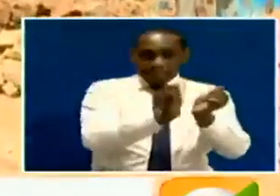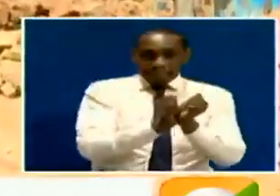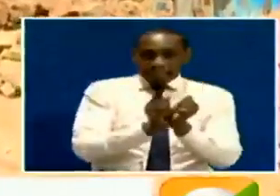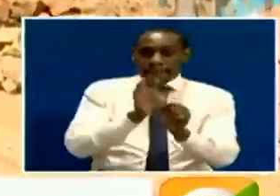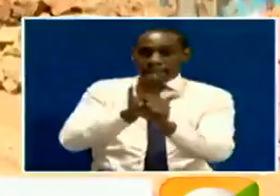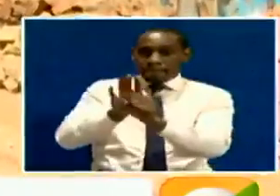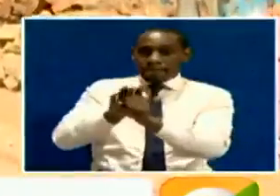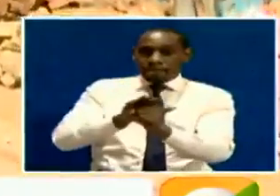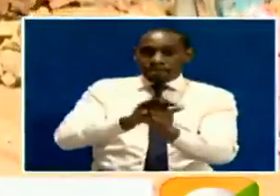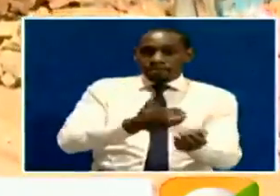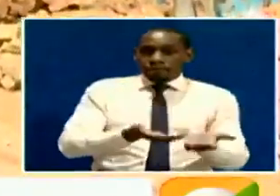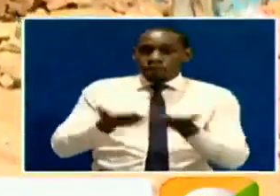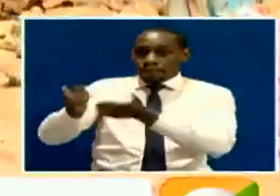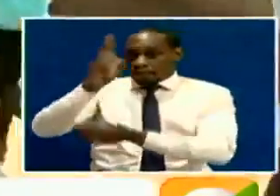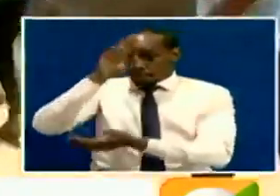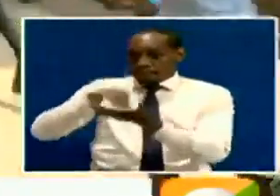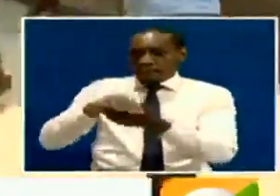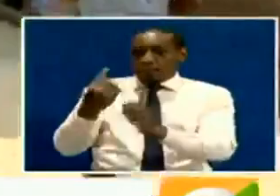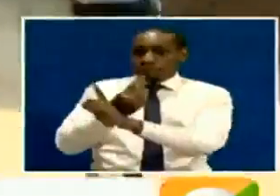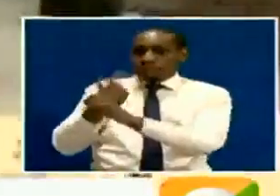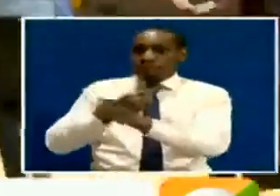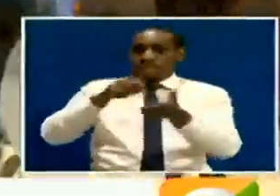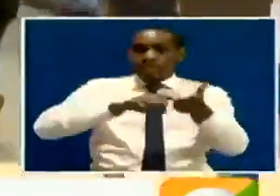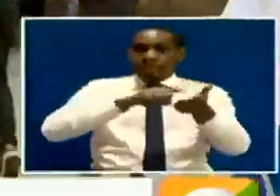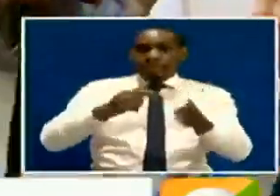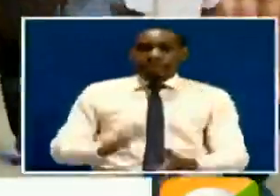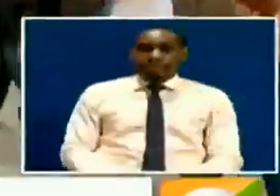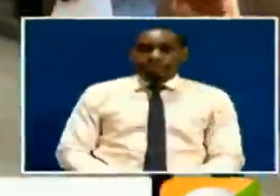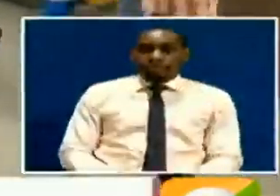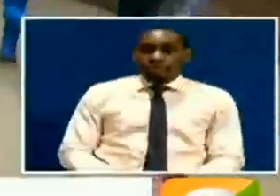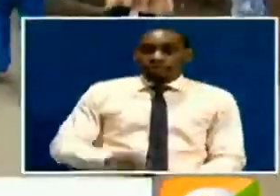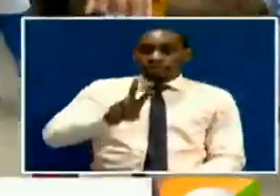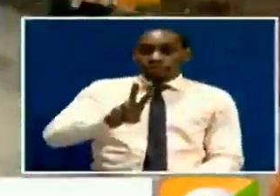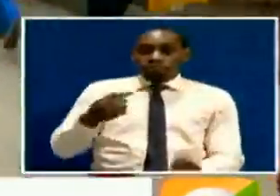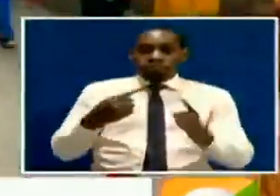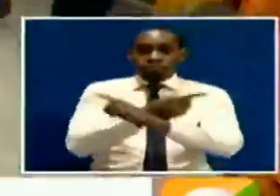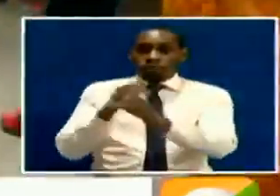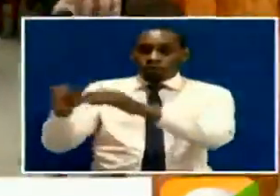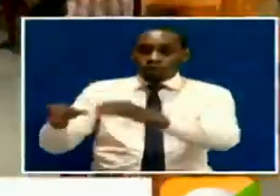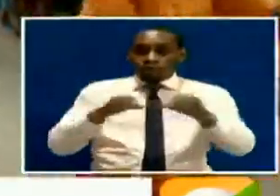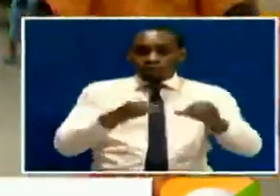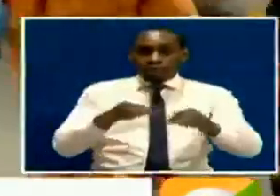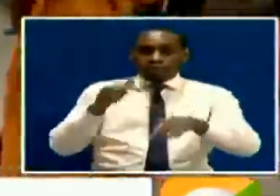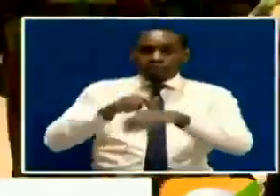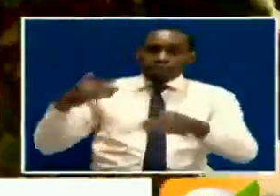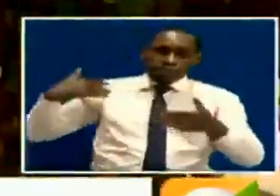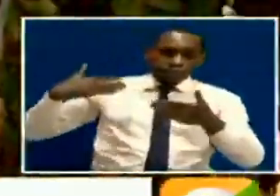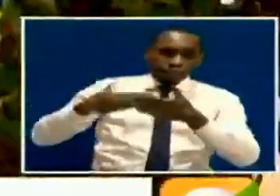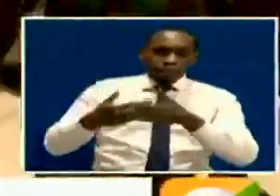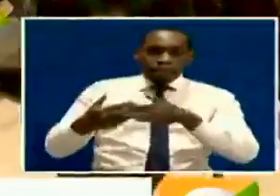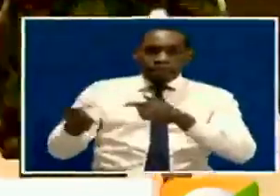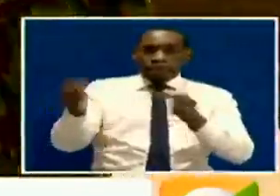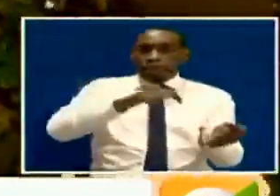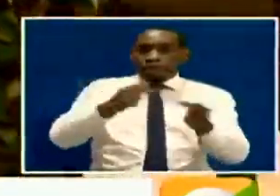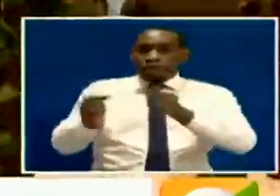them. Tumapeleka station na makosa tofauti. Two conflicting communities for a long time have engaged in a cold